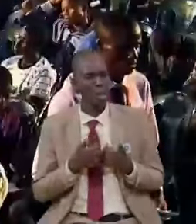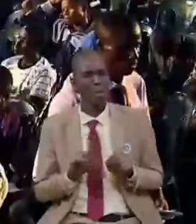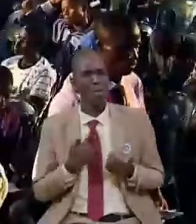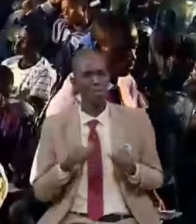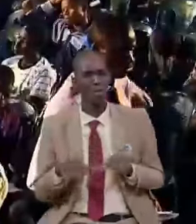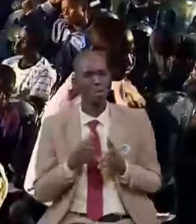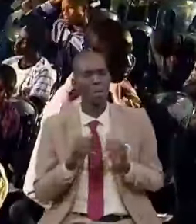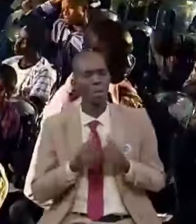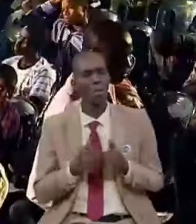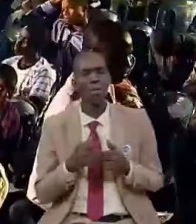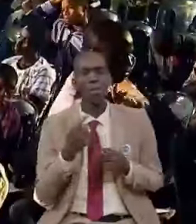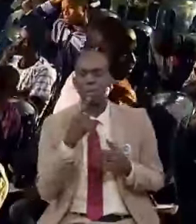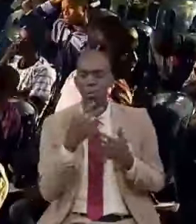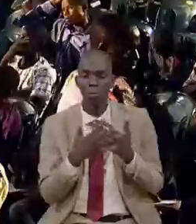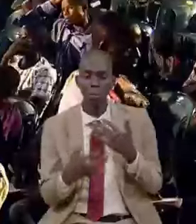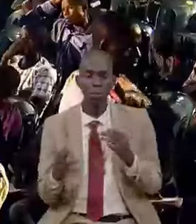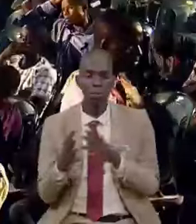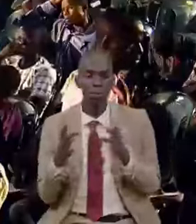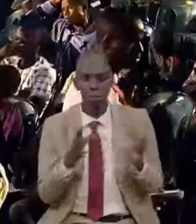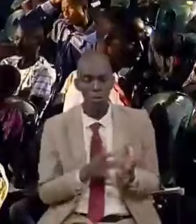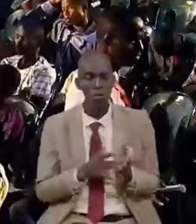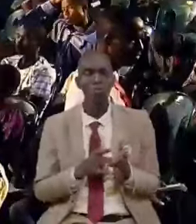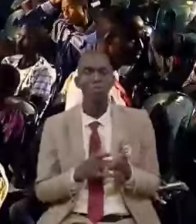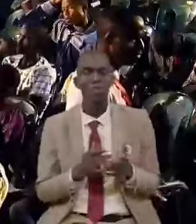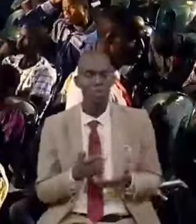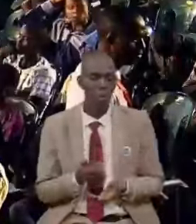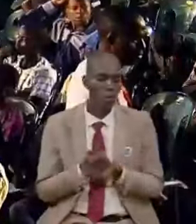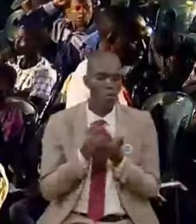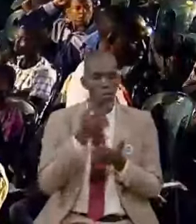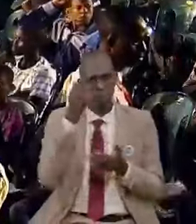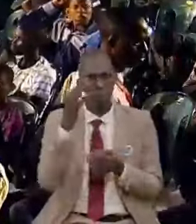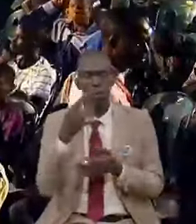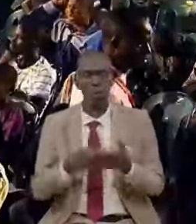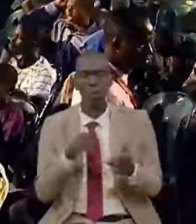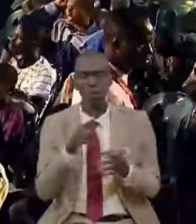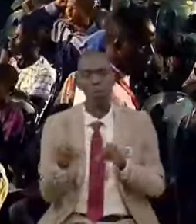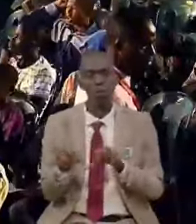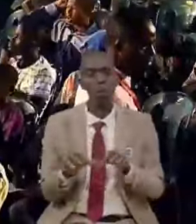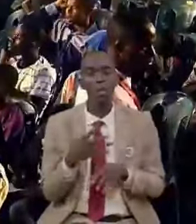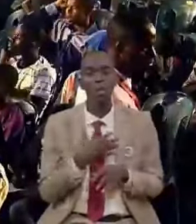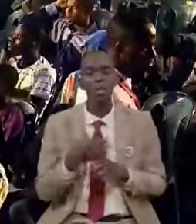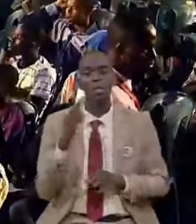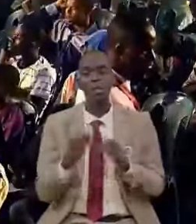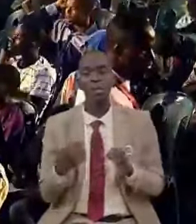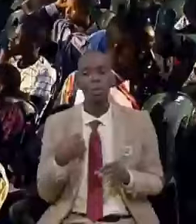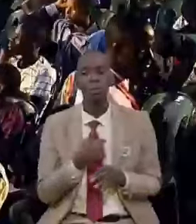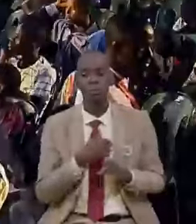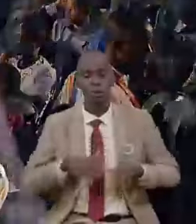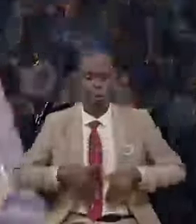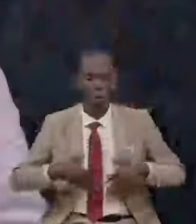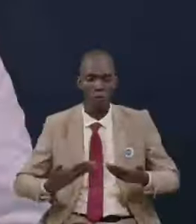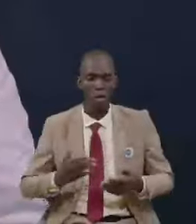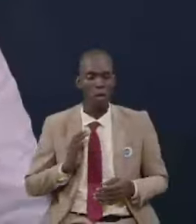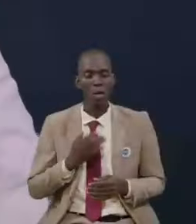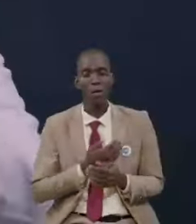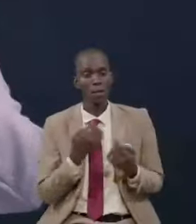for you because of what you did. And if we confess our sins, he is